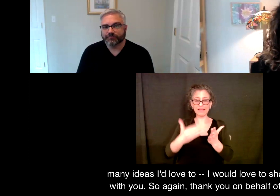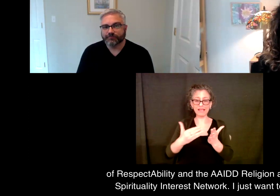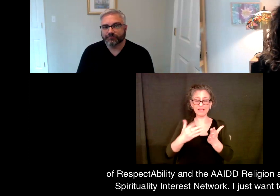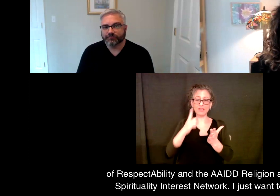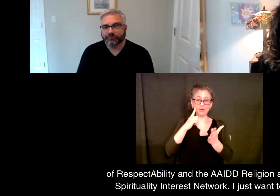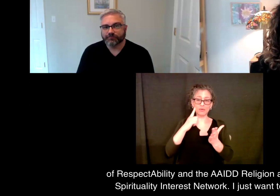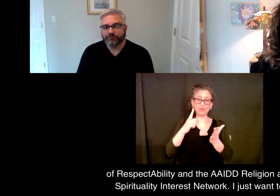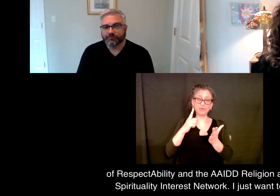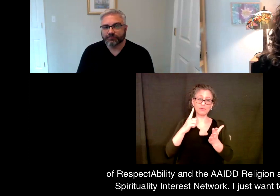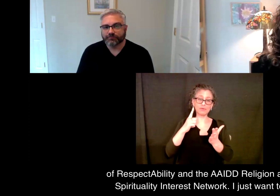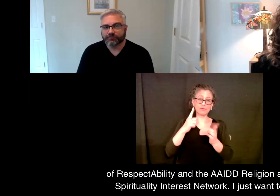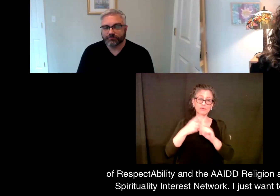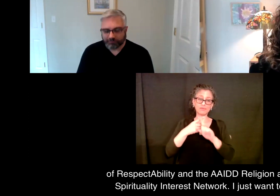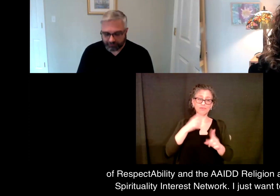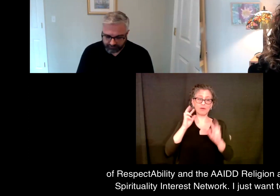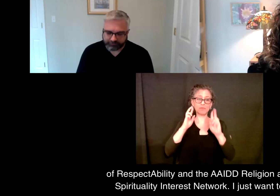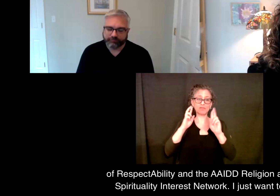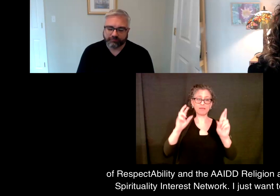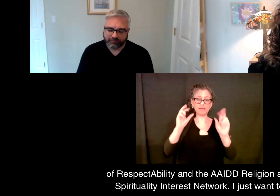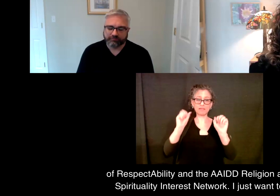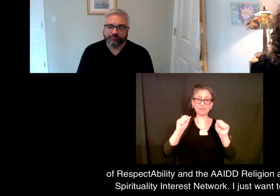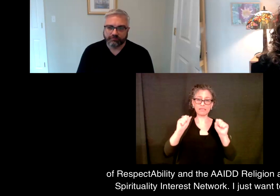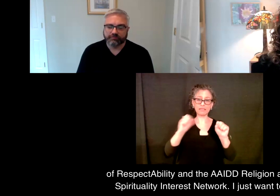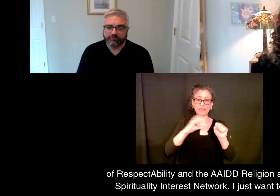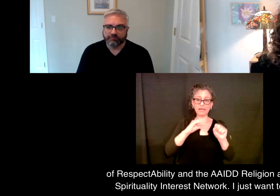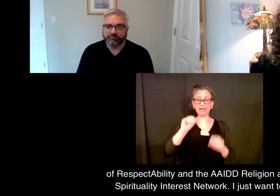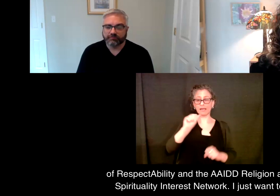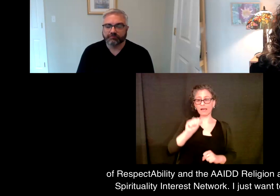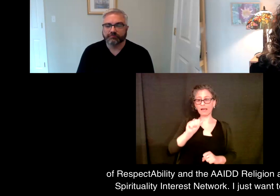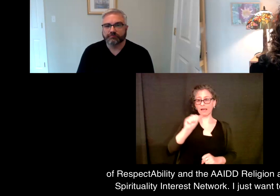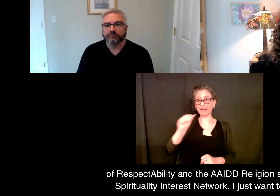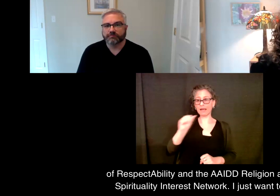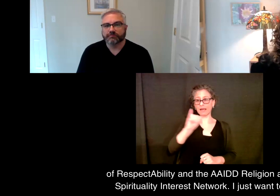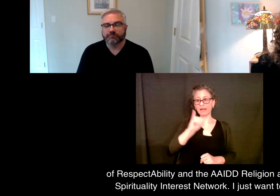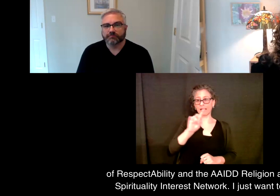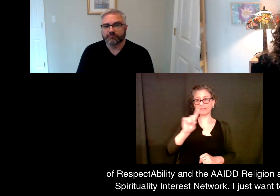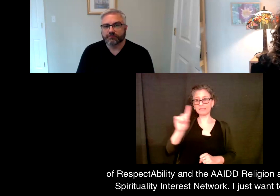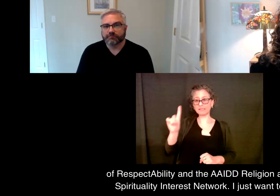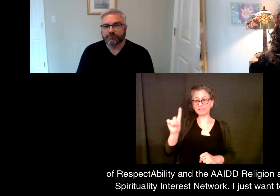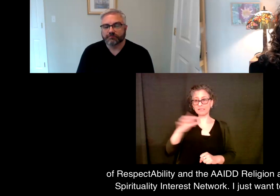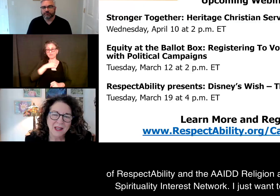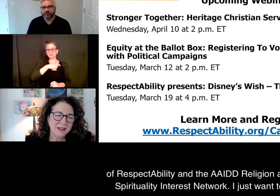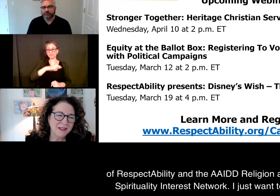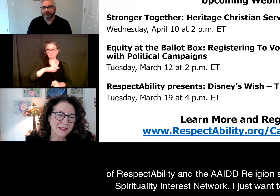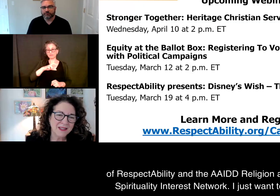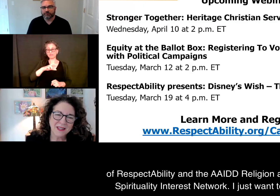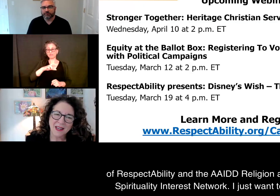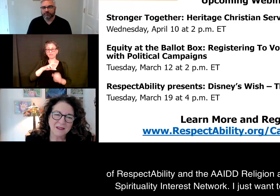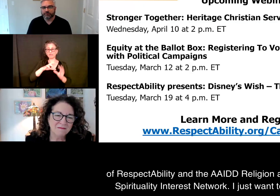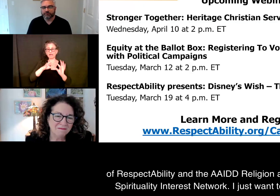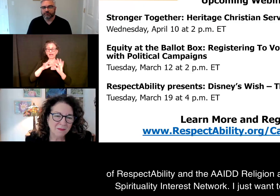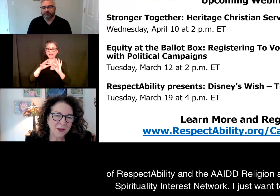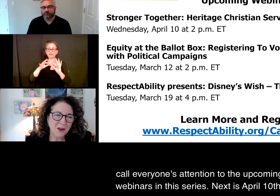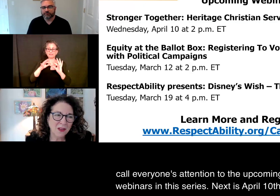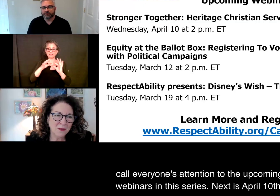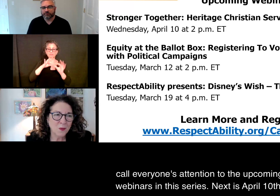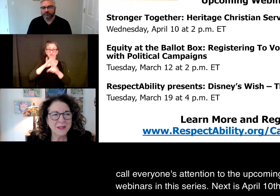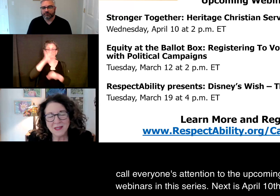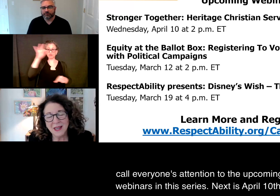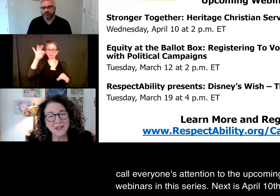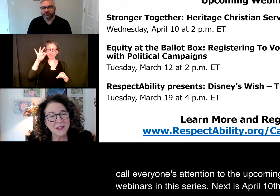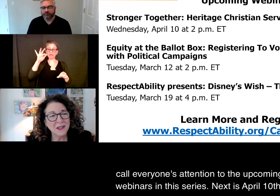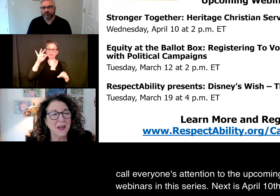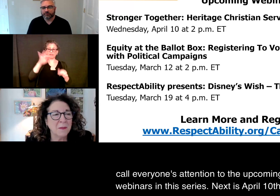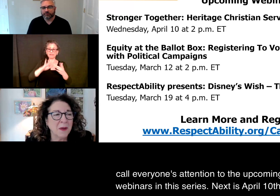of RespectAbility and the AAIDD Religion and Spirituality Interest Network. I just want to call